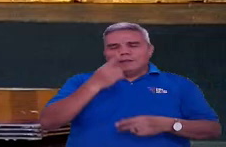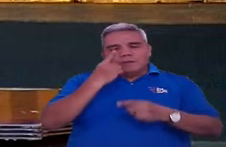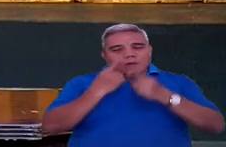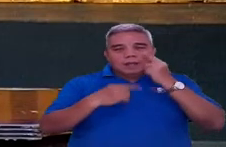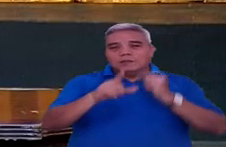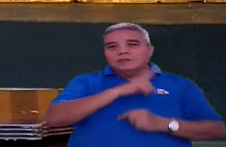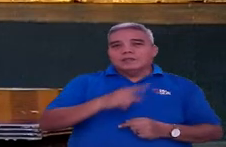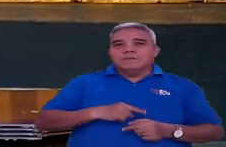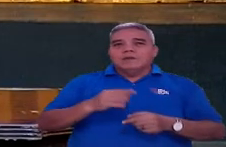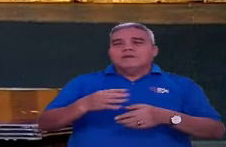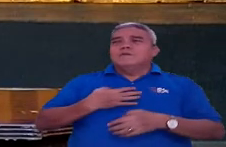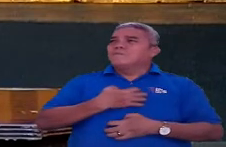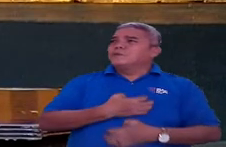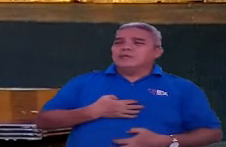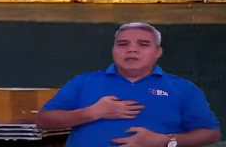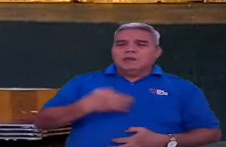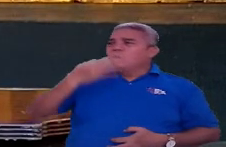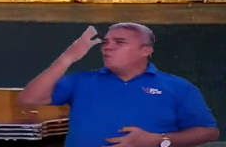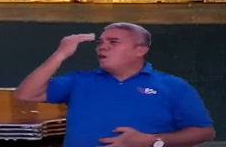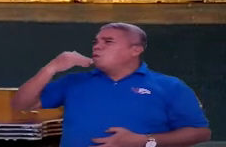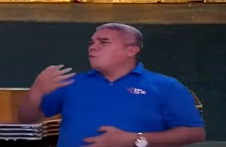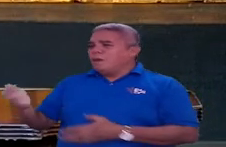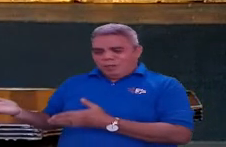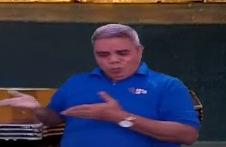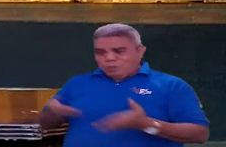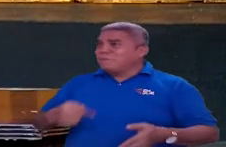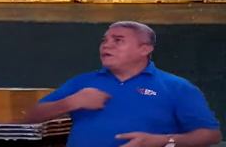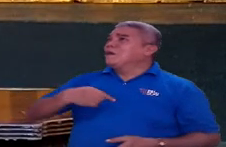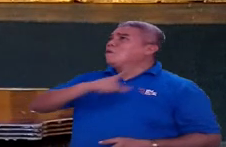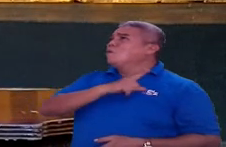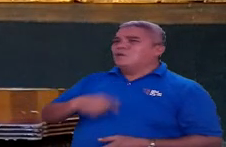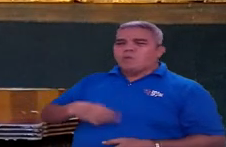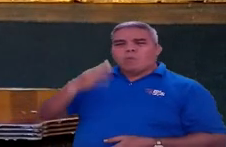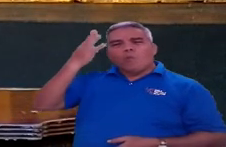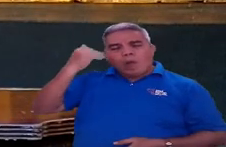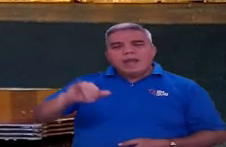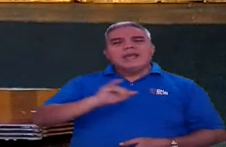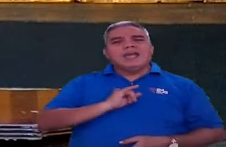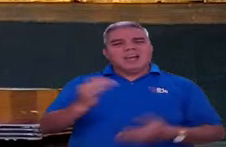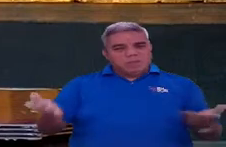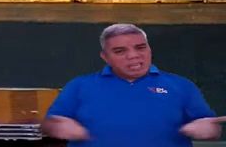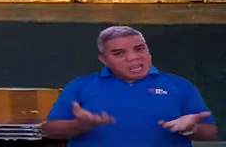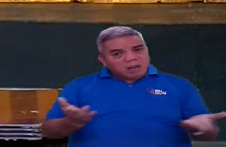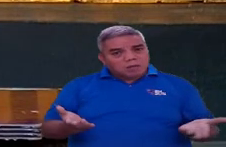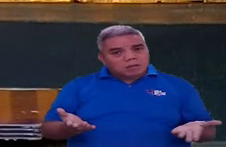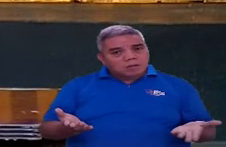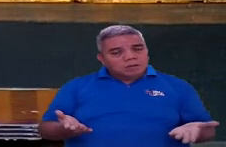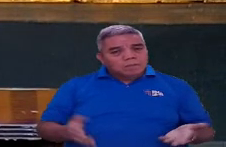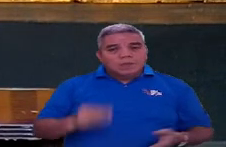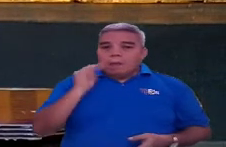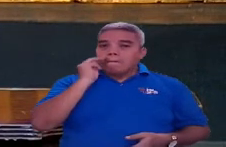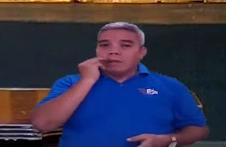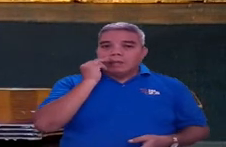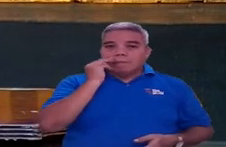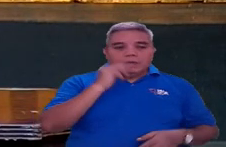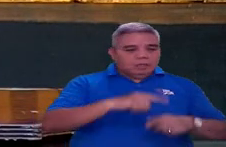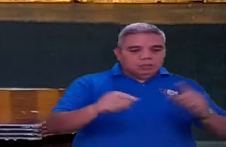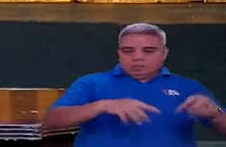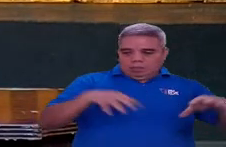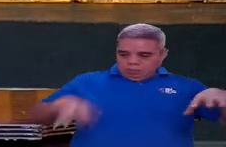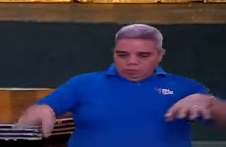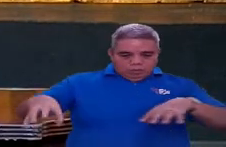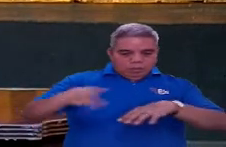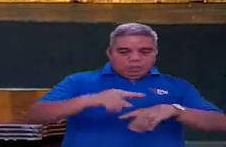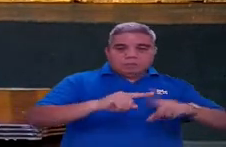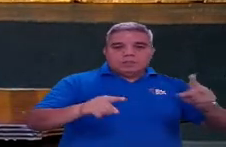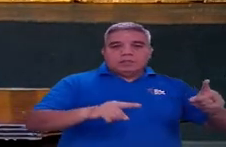Lord, protesting, "Lord God, why did you bring me here? Why am I here? Manapla is just, our church is just